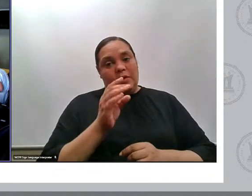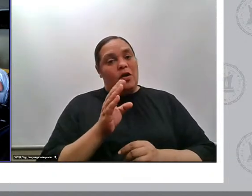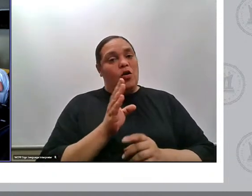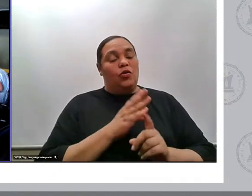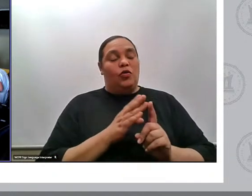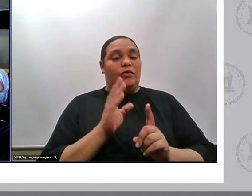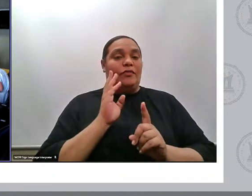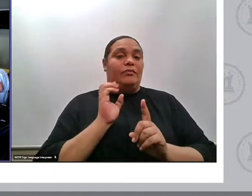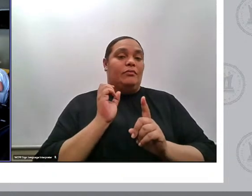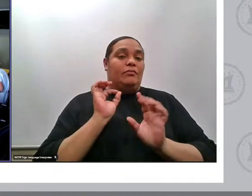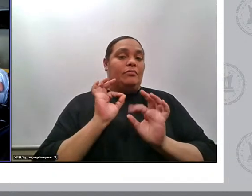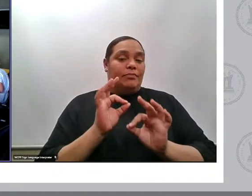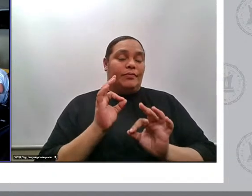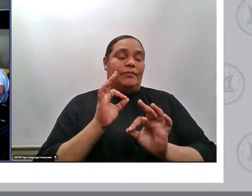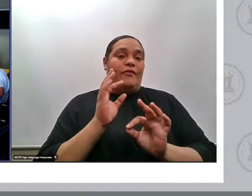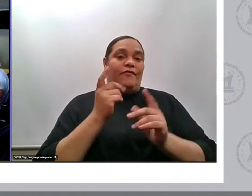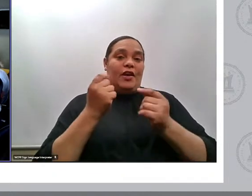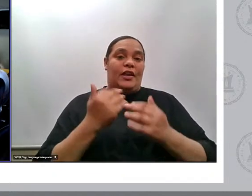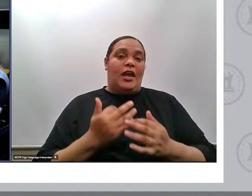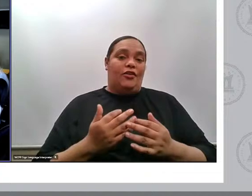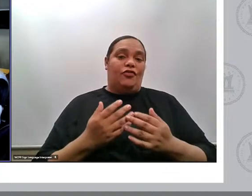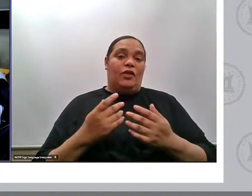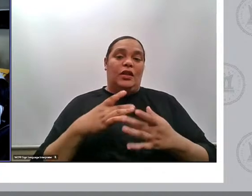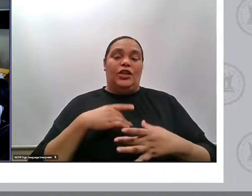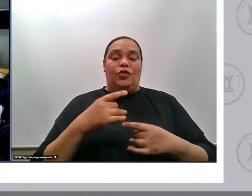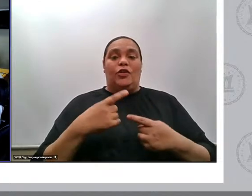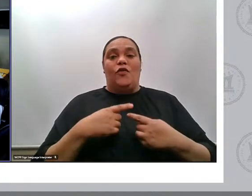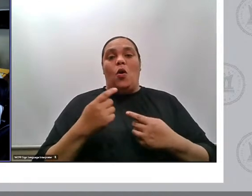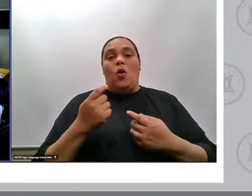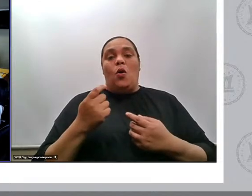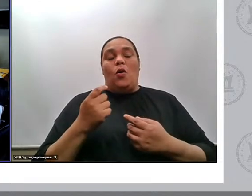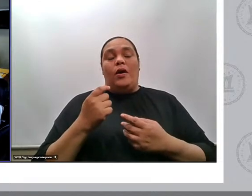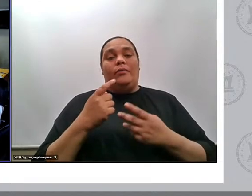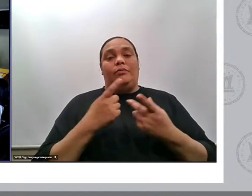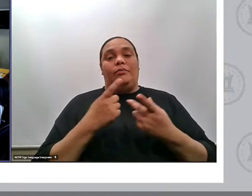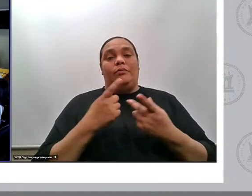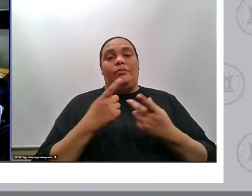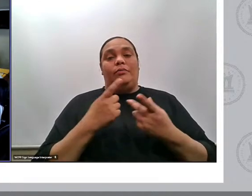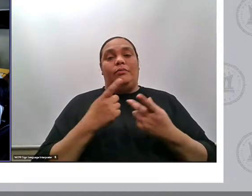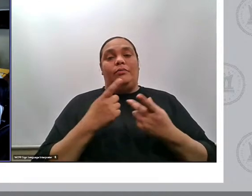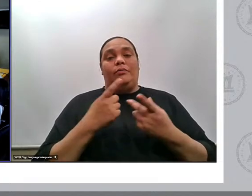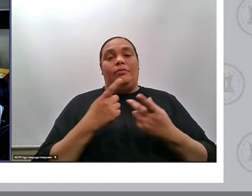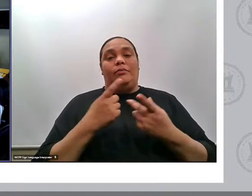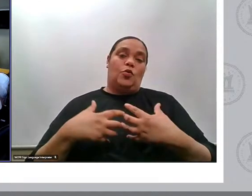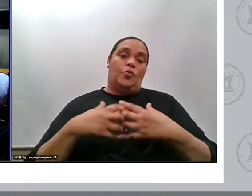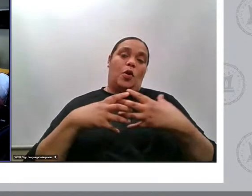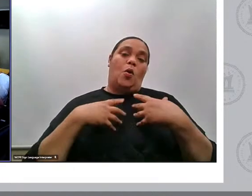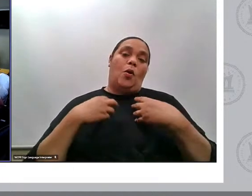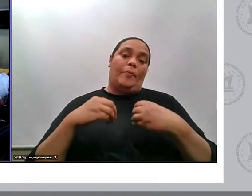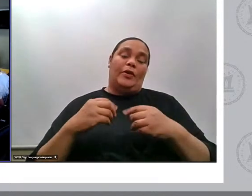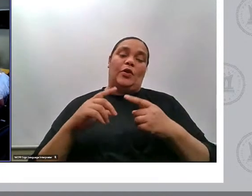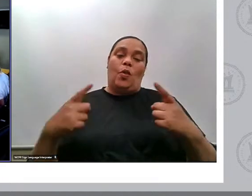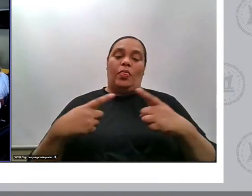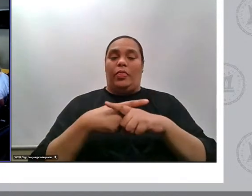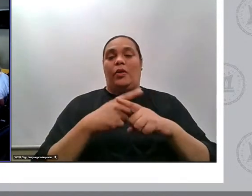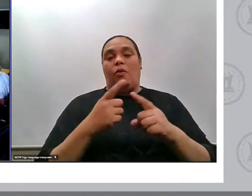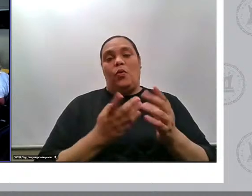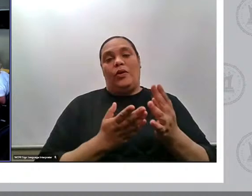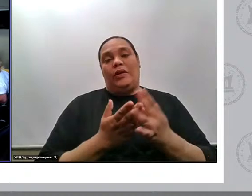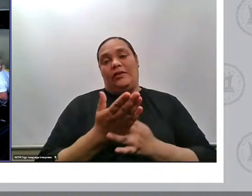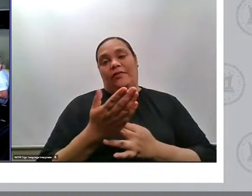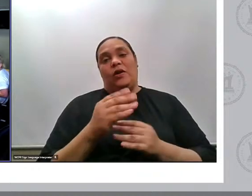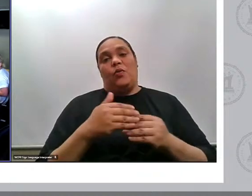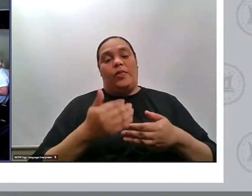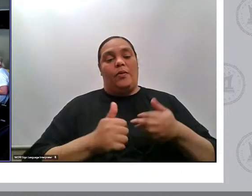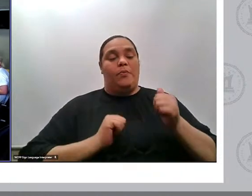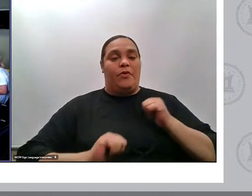financial interest in gambling business or establishment, or has interest in business or enterprise that may conflict or interfere with the